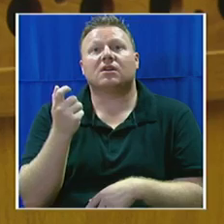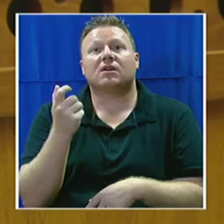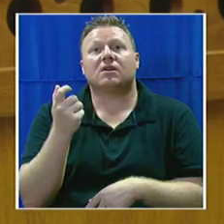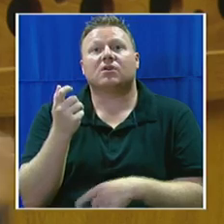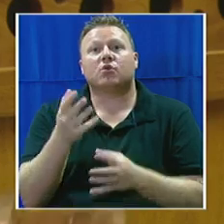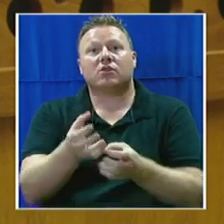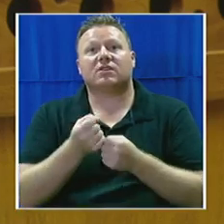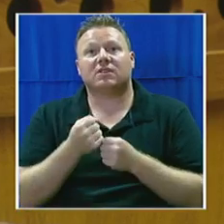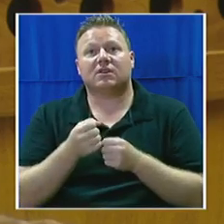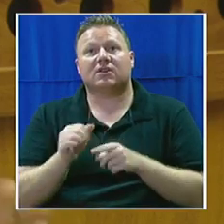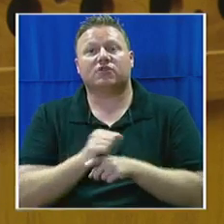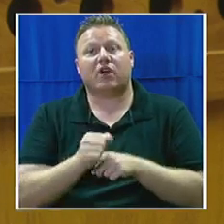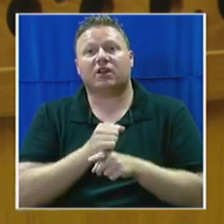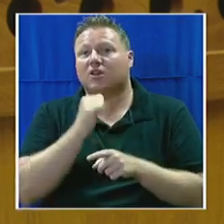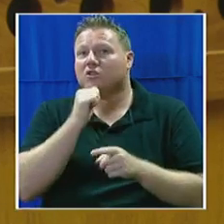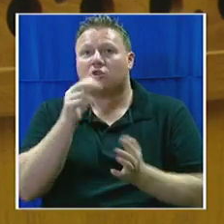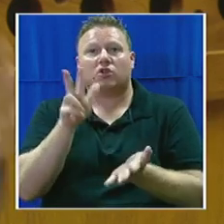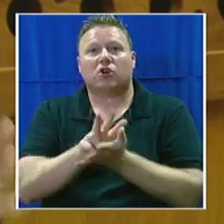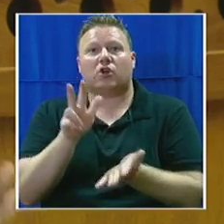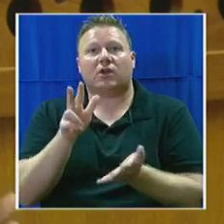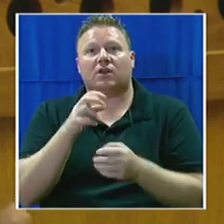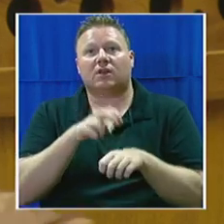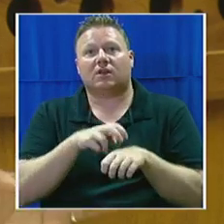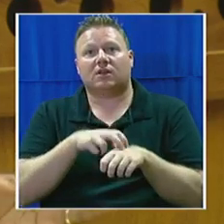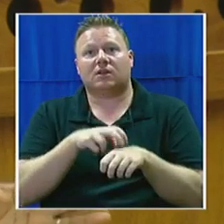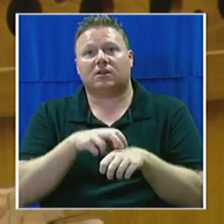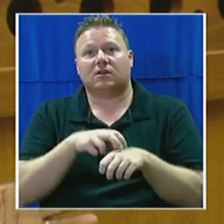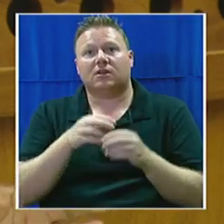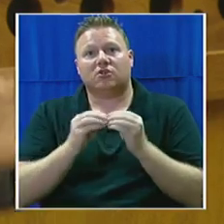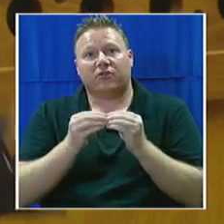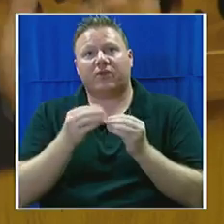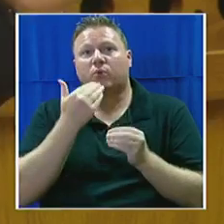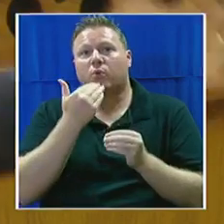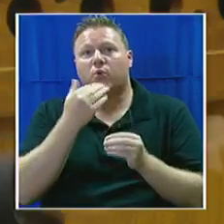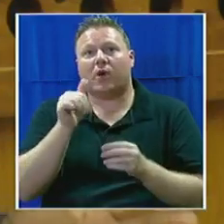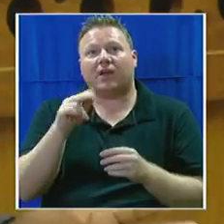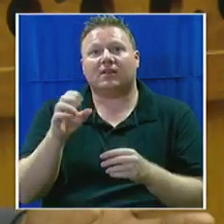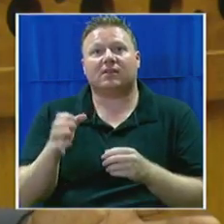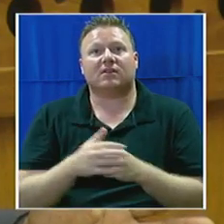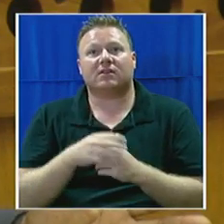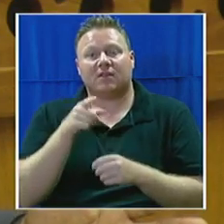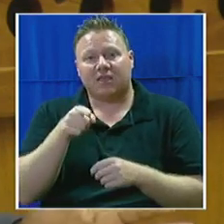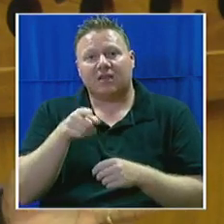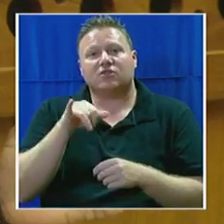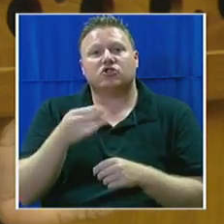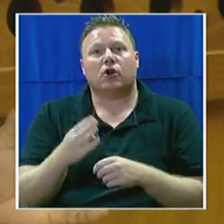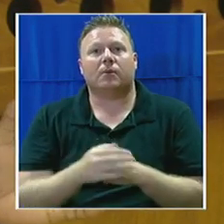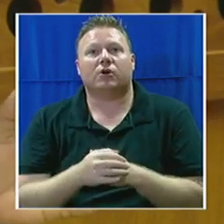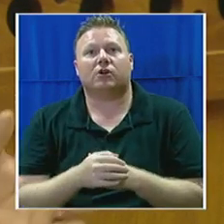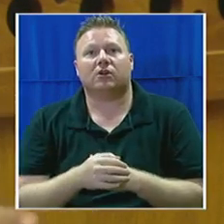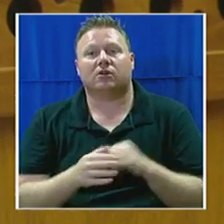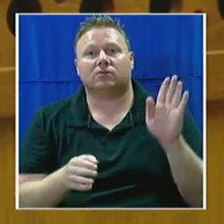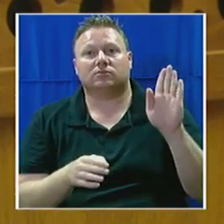which is not accredited, and that has to be inherited by the ANC. That is in Johannesburg. Honorable